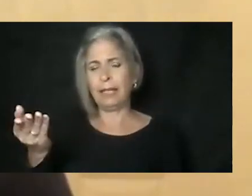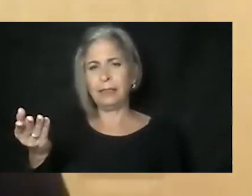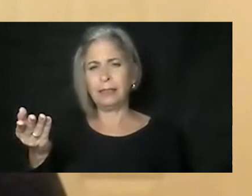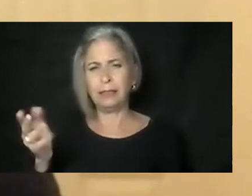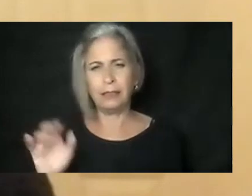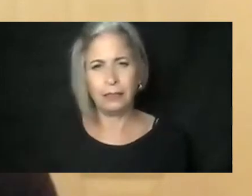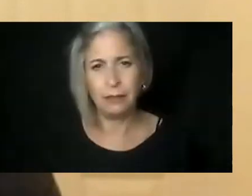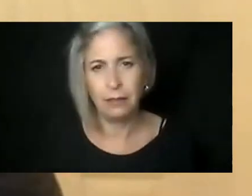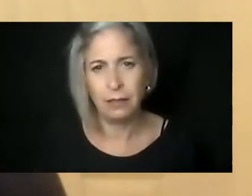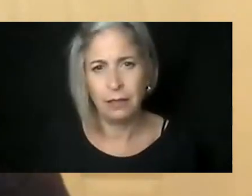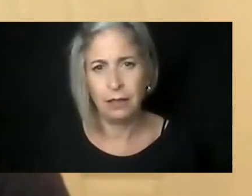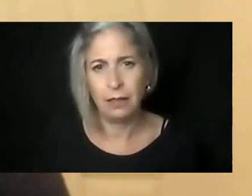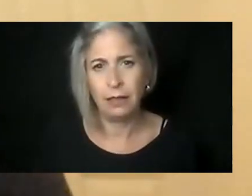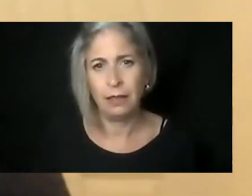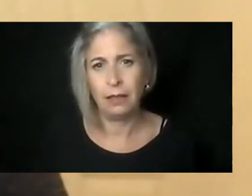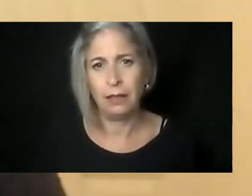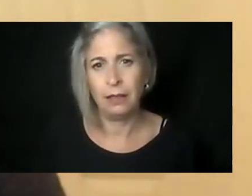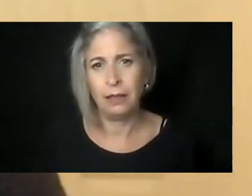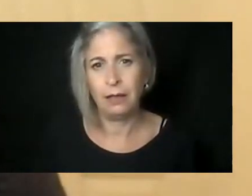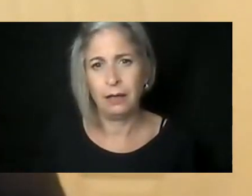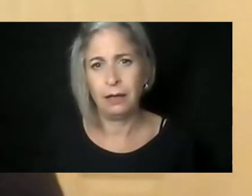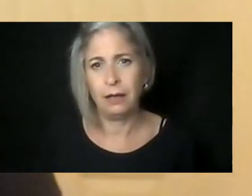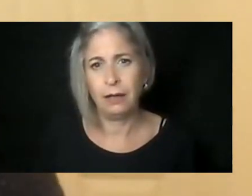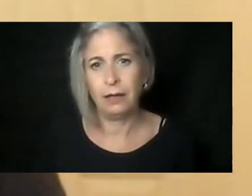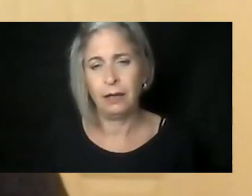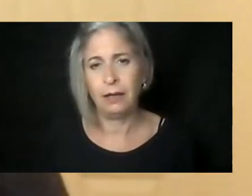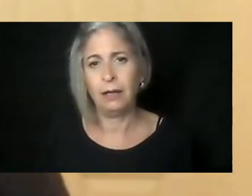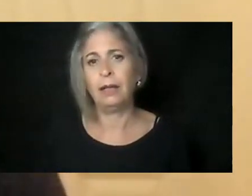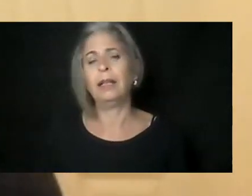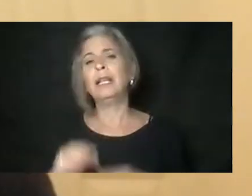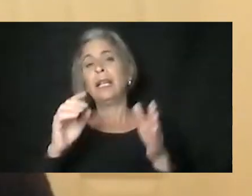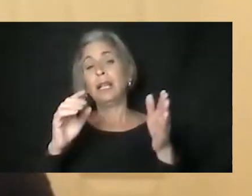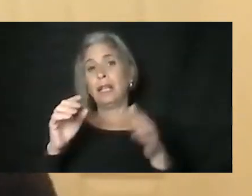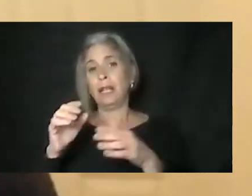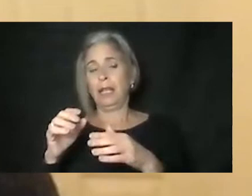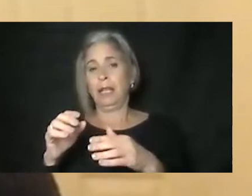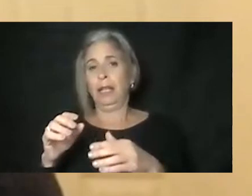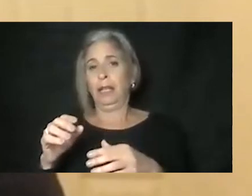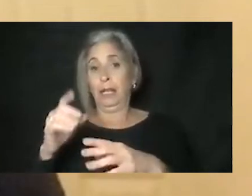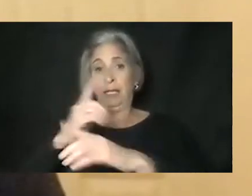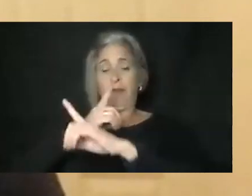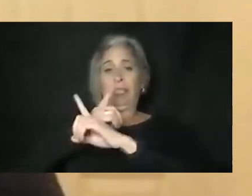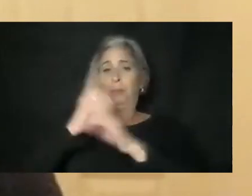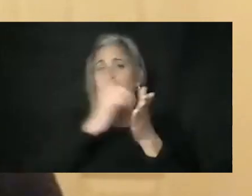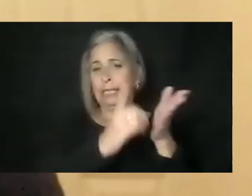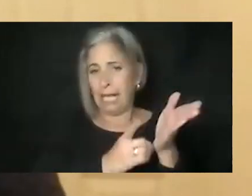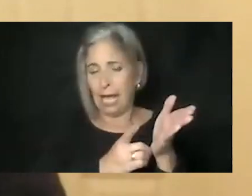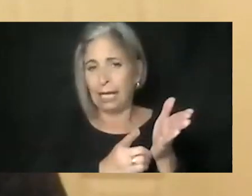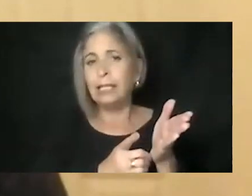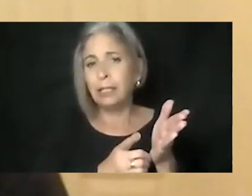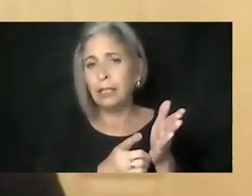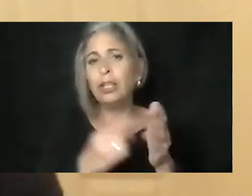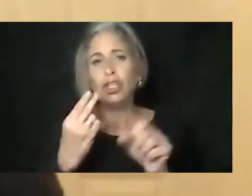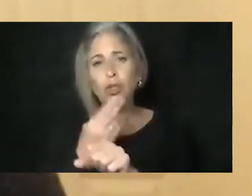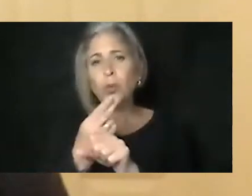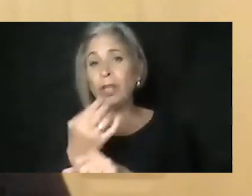buried. There's this whole concept of like, defensible design. So creating something so that it doesn't get used in